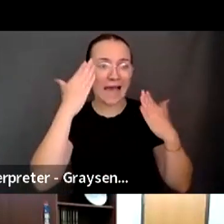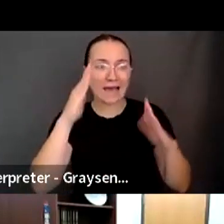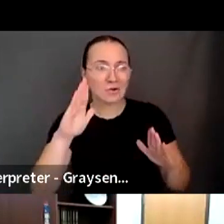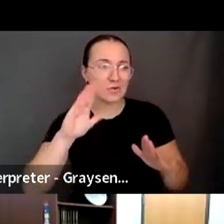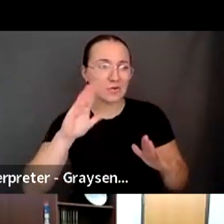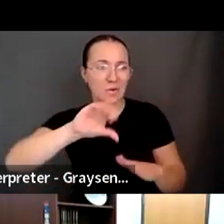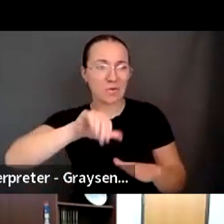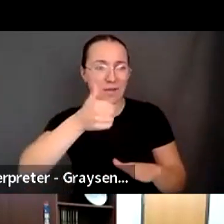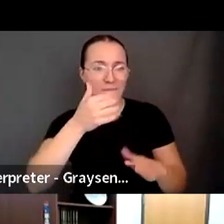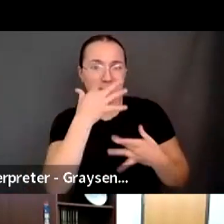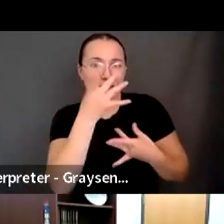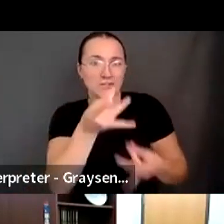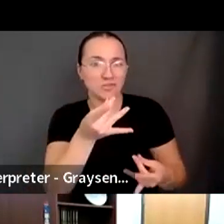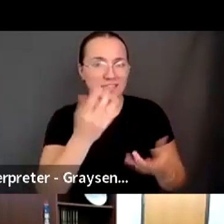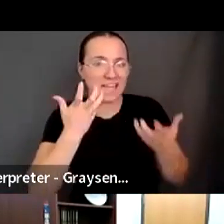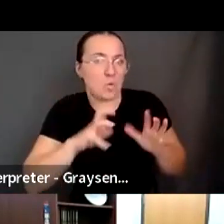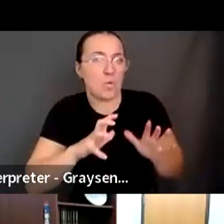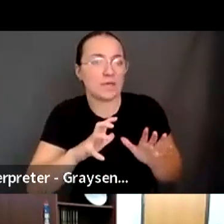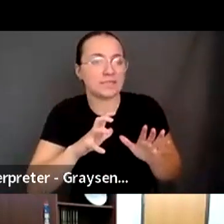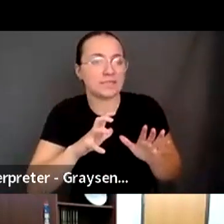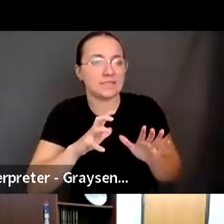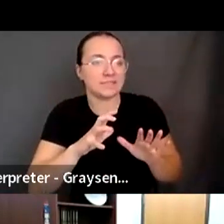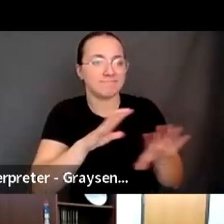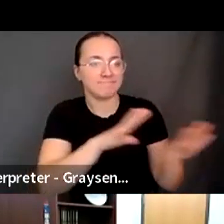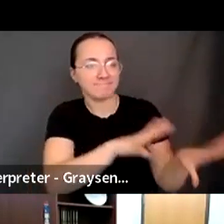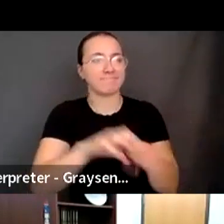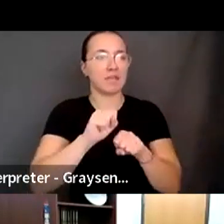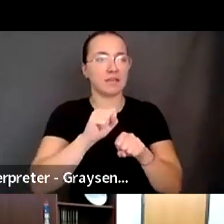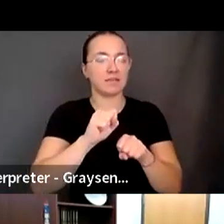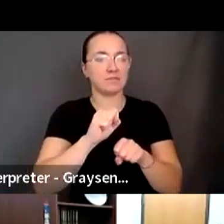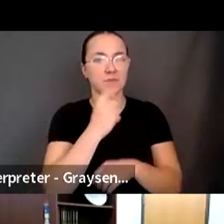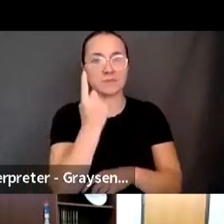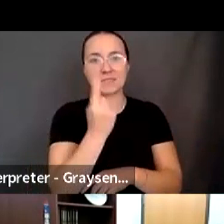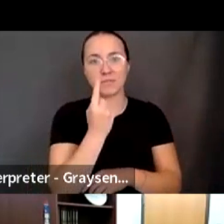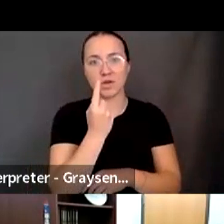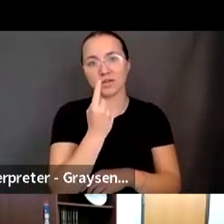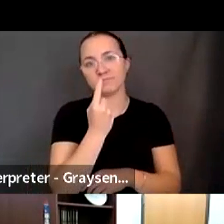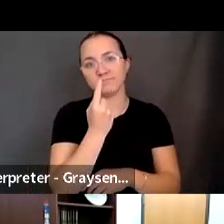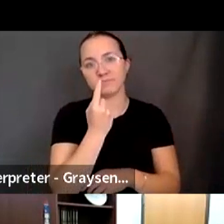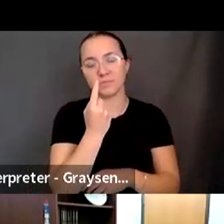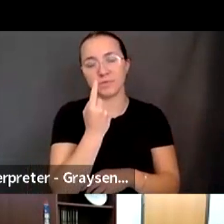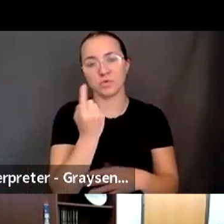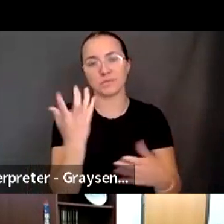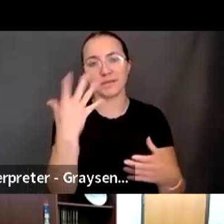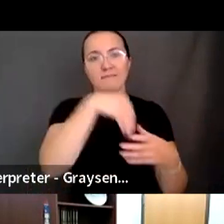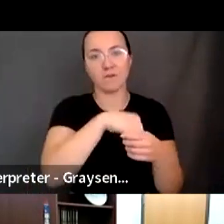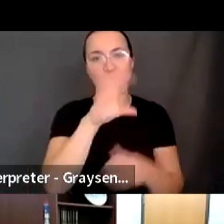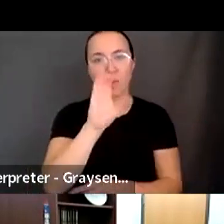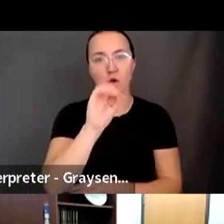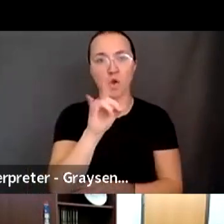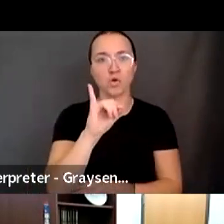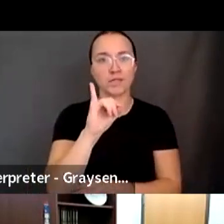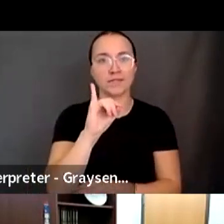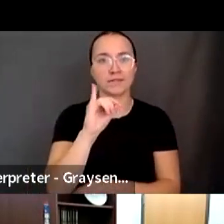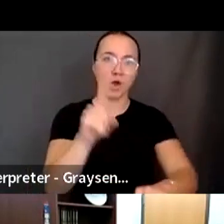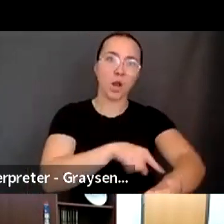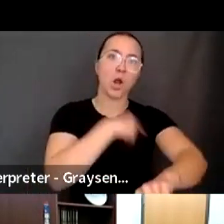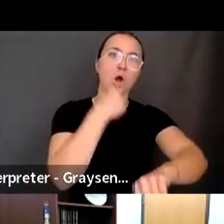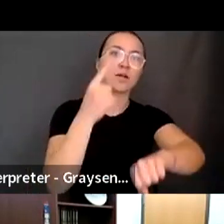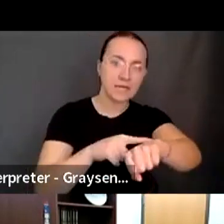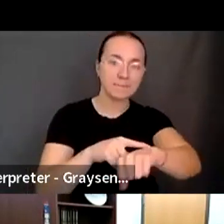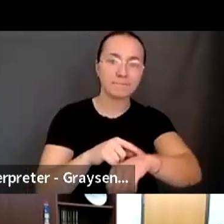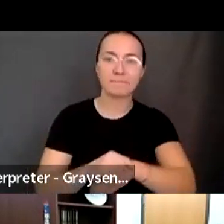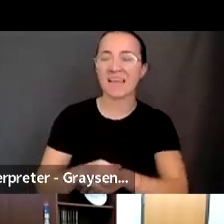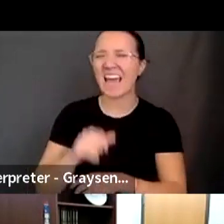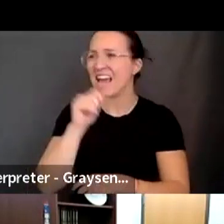interested. I don't want to take it from someone who's been here longer that is interested. I don't think anybody is